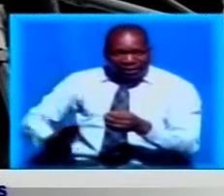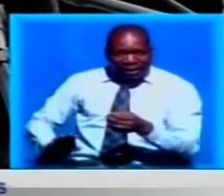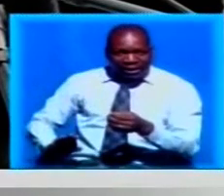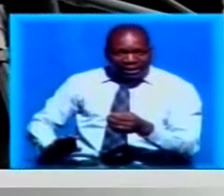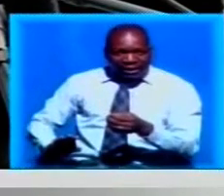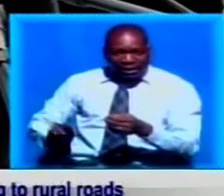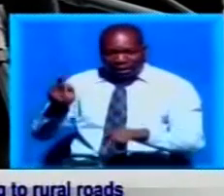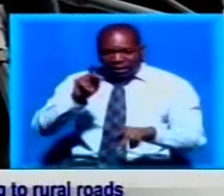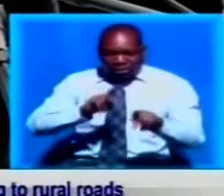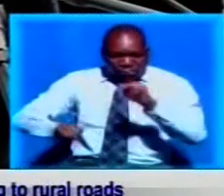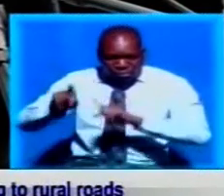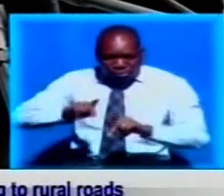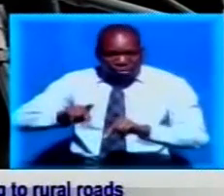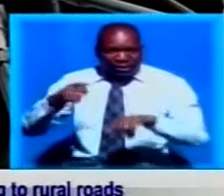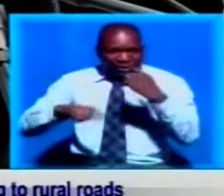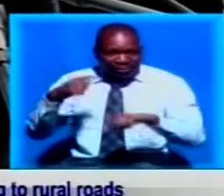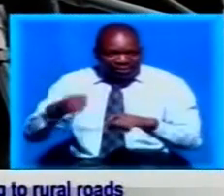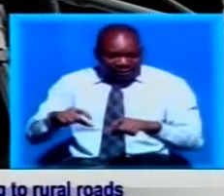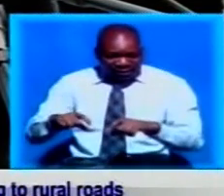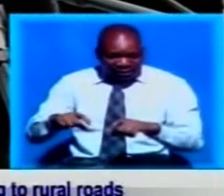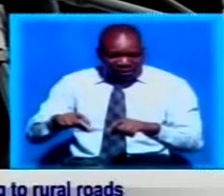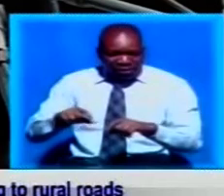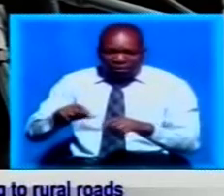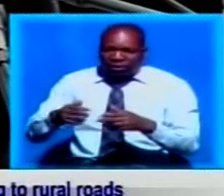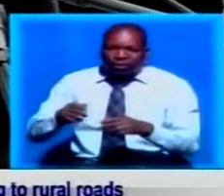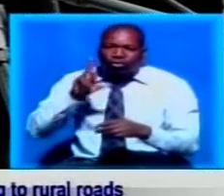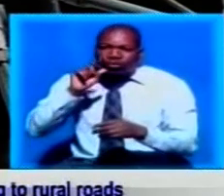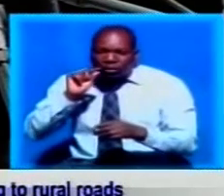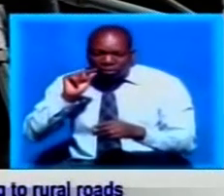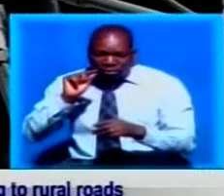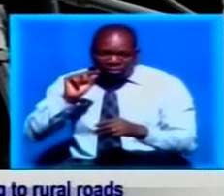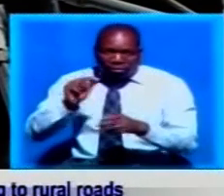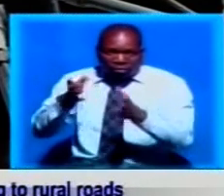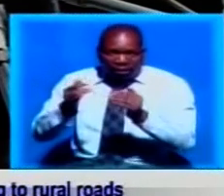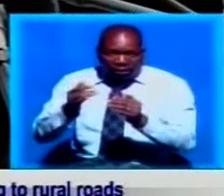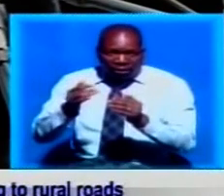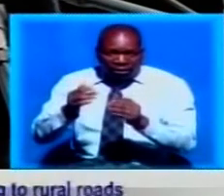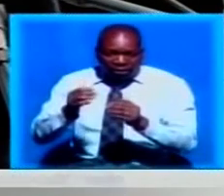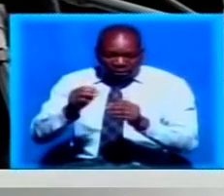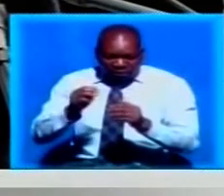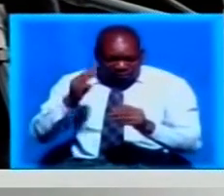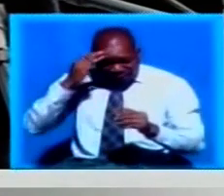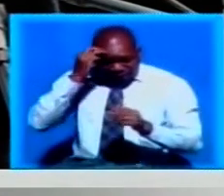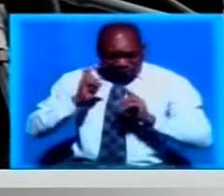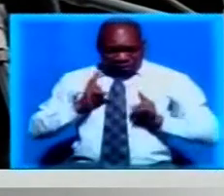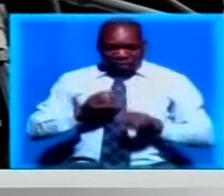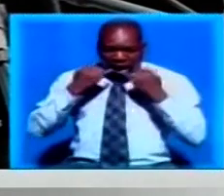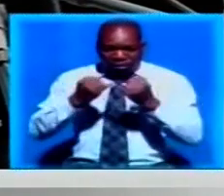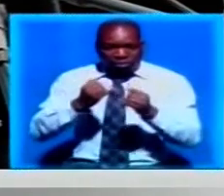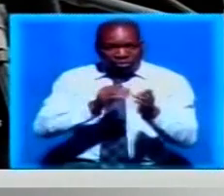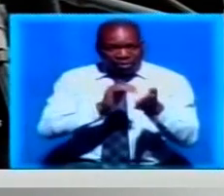of people living with disabilities, Livingstone chapter wants information on mental health to be put in Braille. I